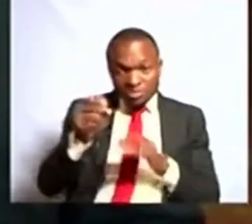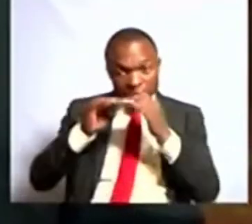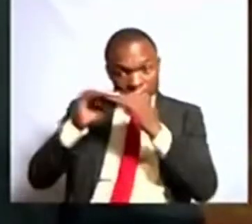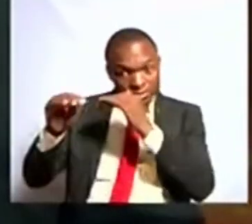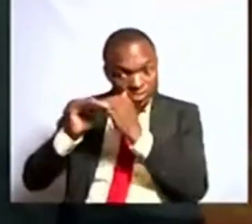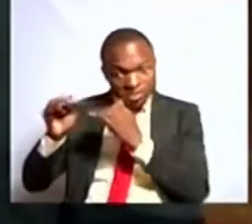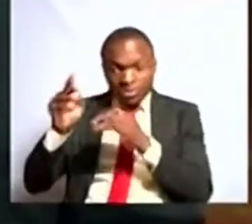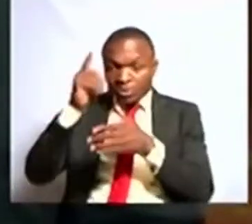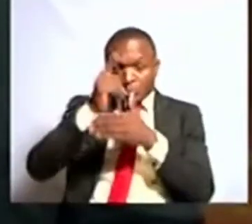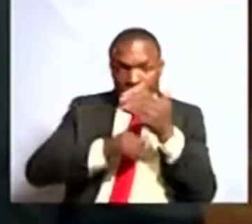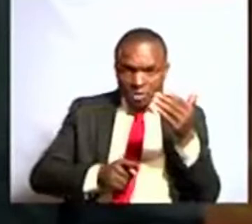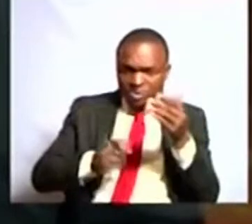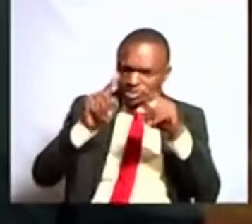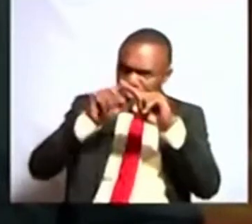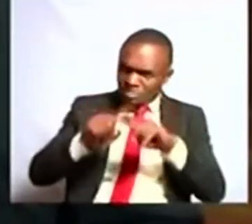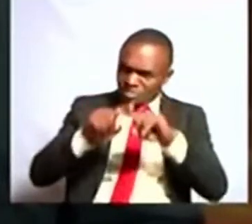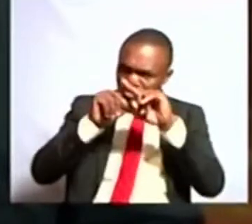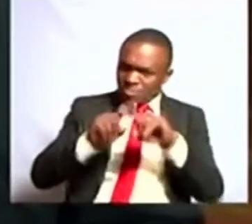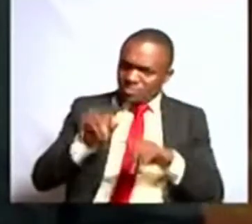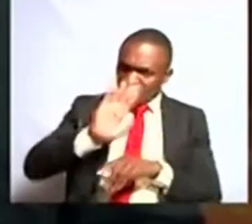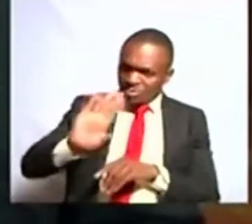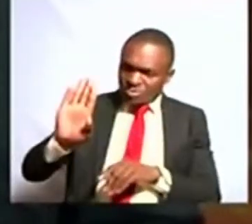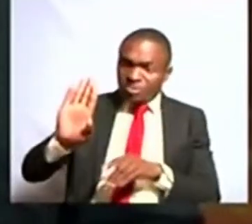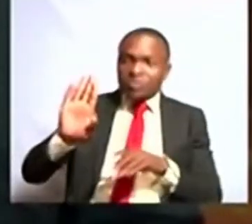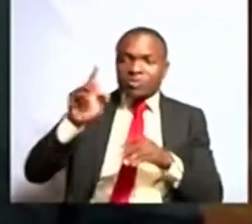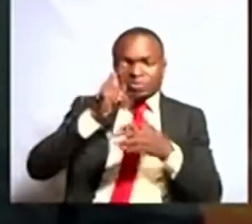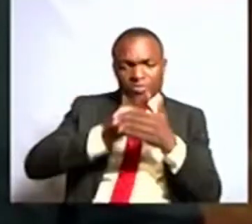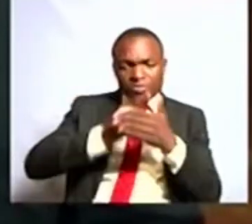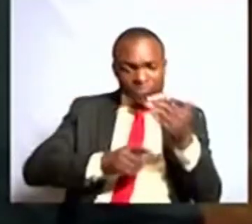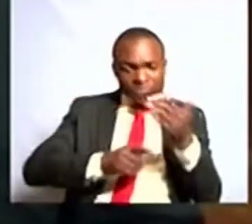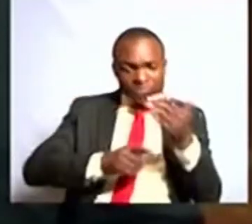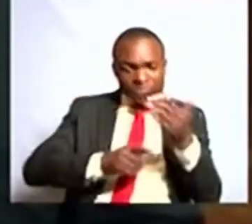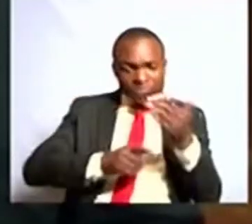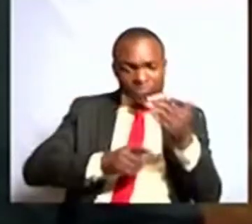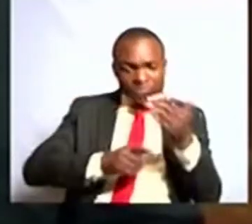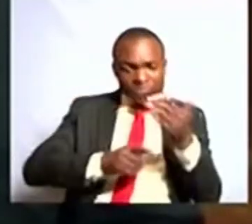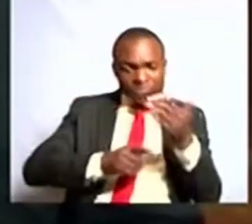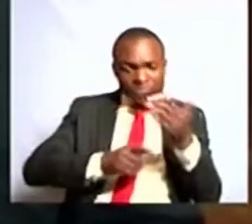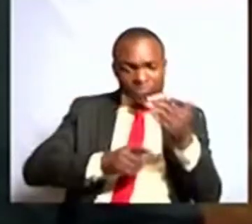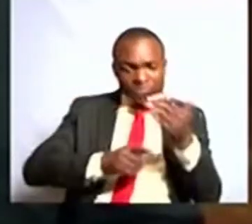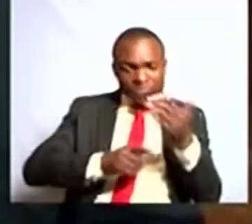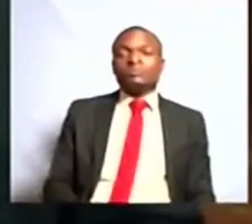extent. What were you basing your variations on? On these funds?